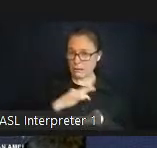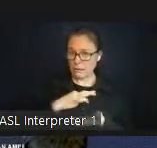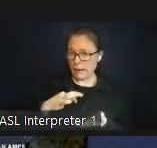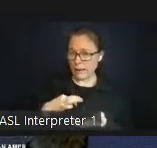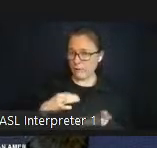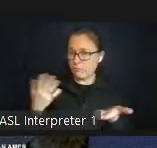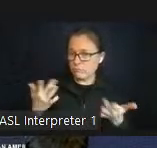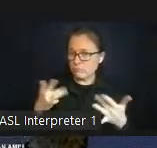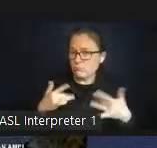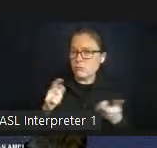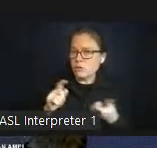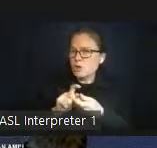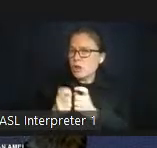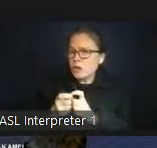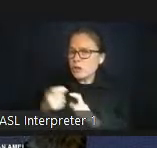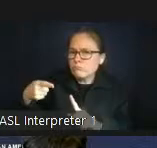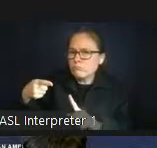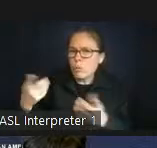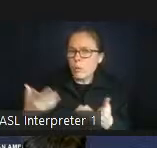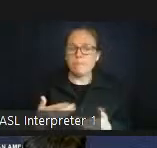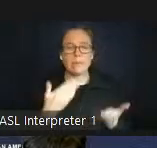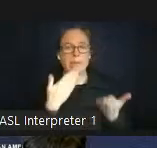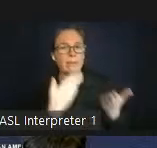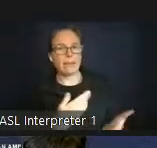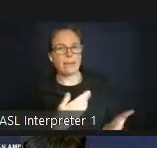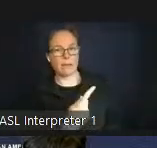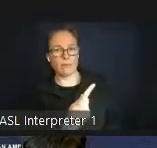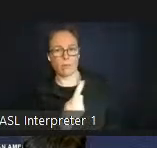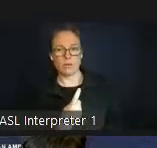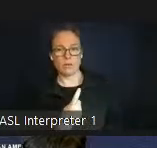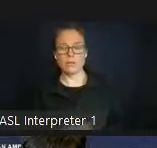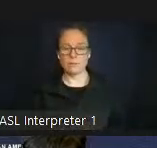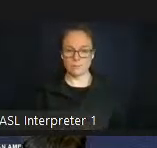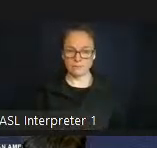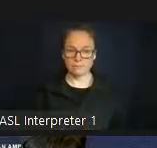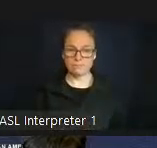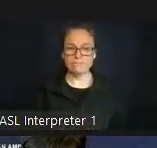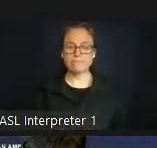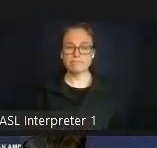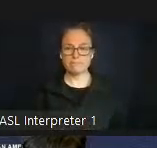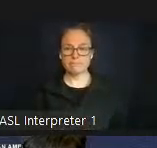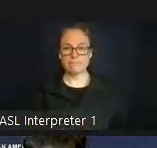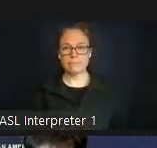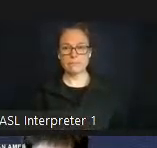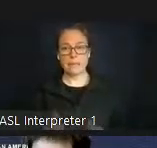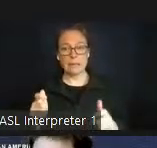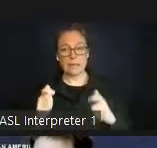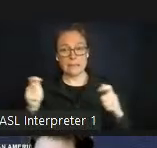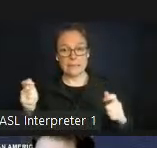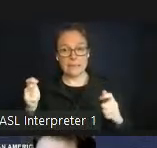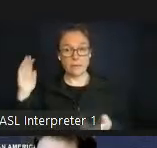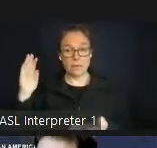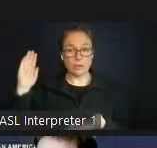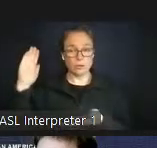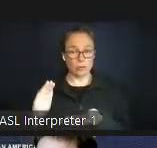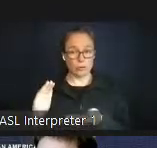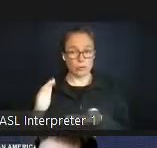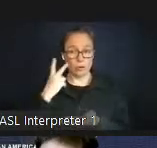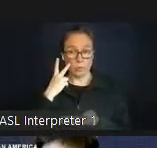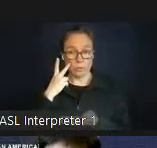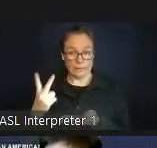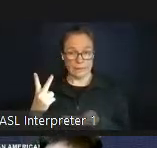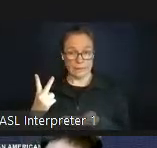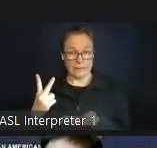what's changing? Thank you for that question. The significant decrease that you see between